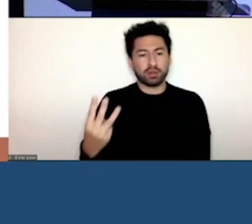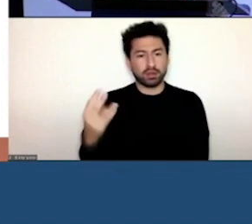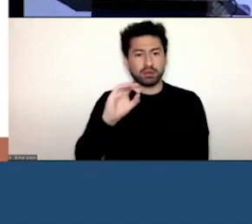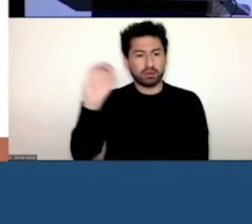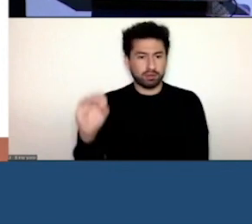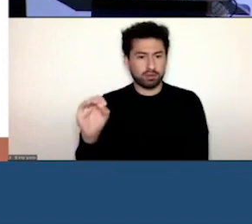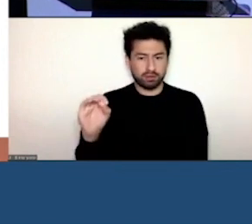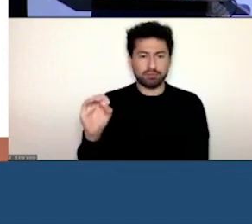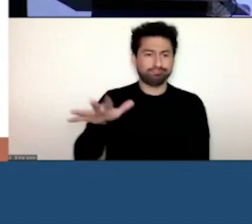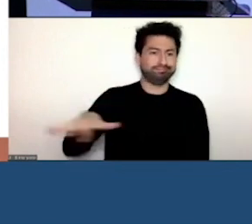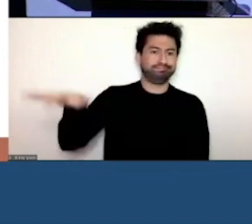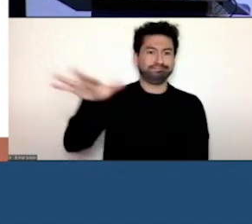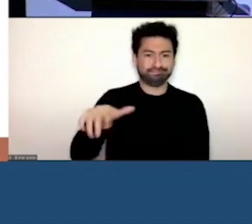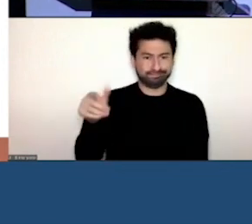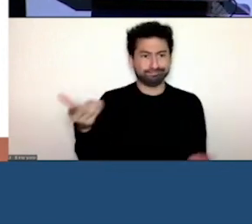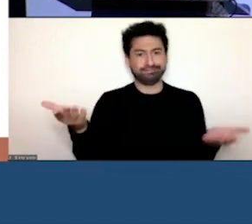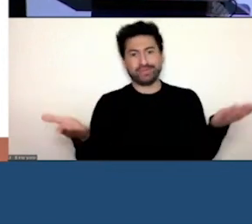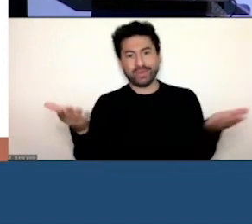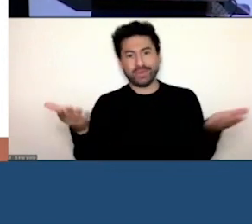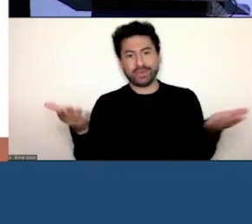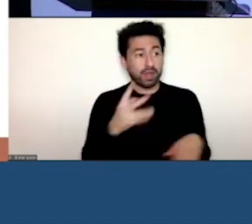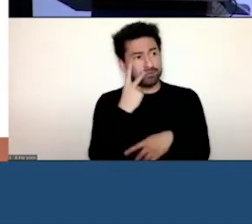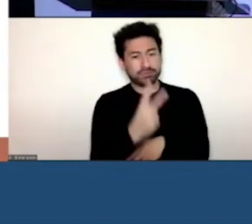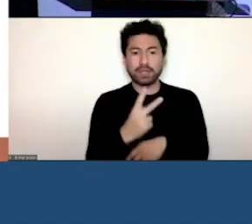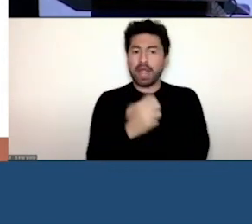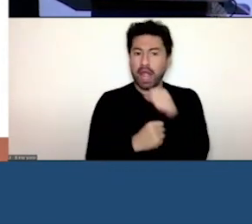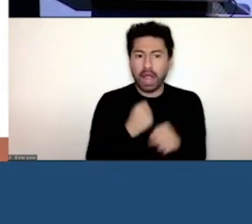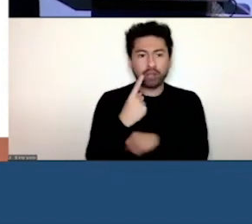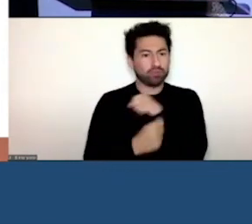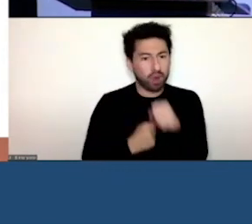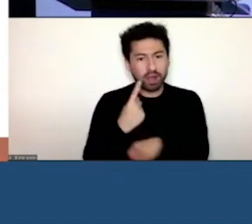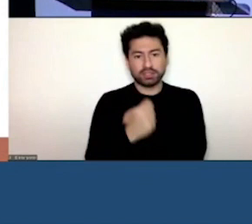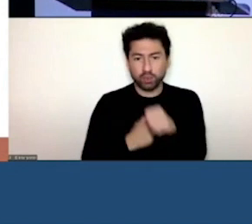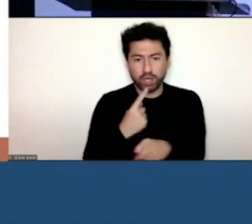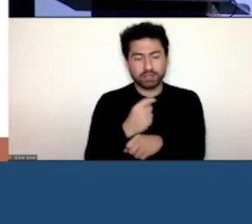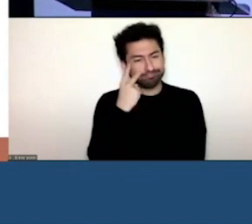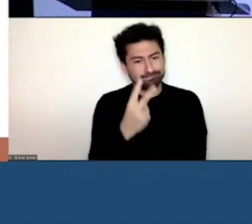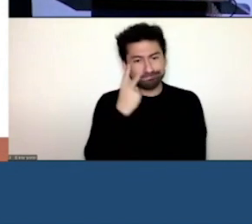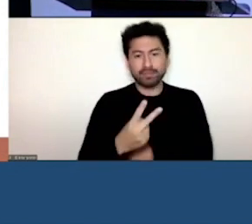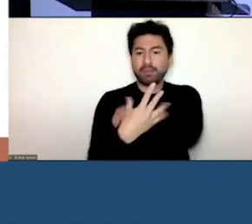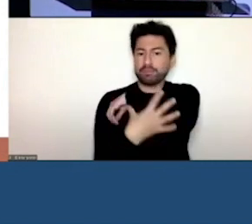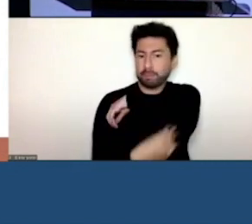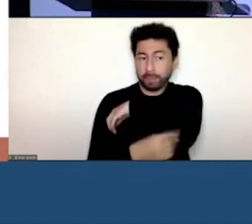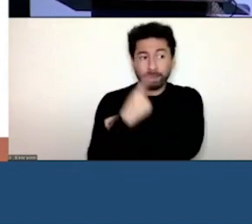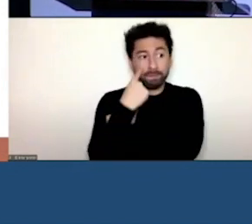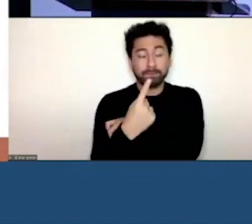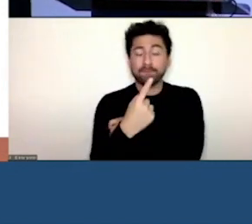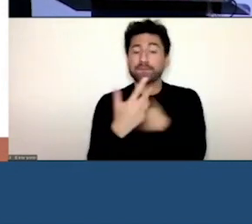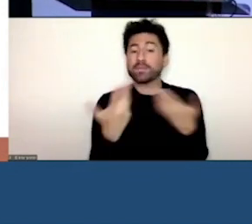86 million people. We assess this every year, how poverty